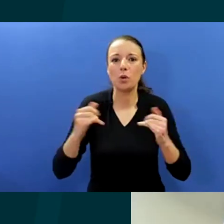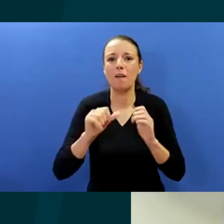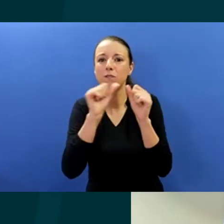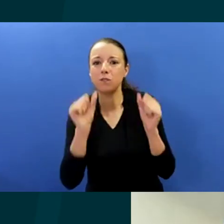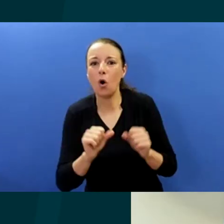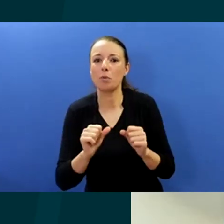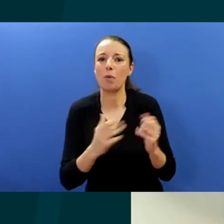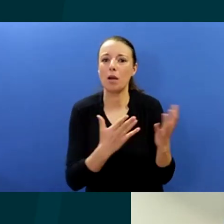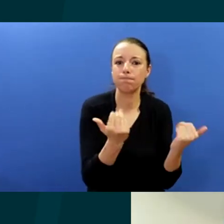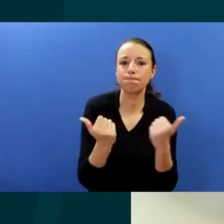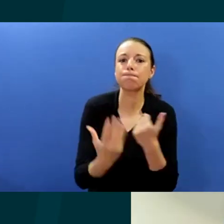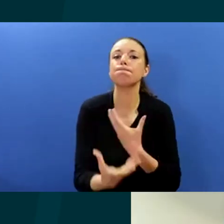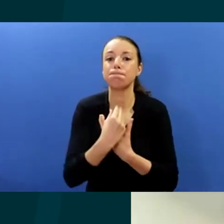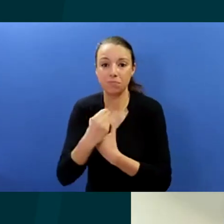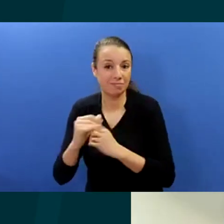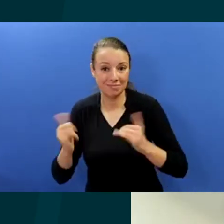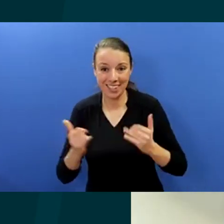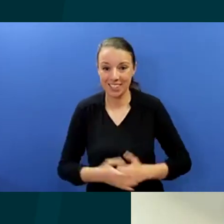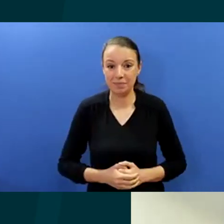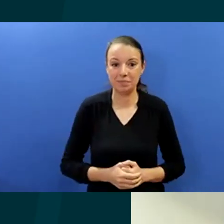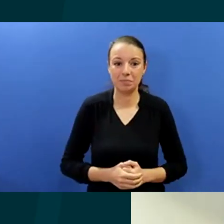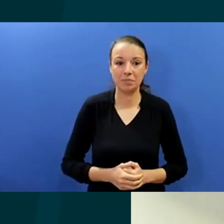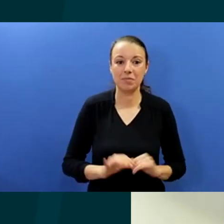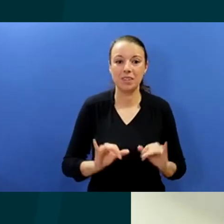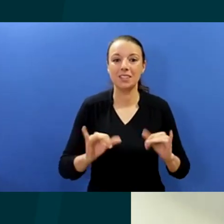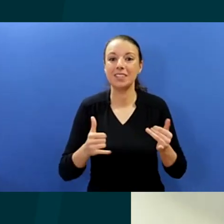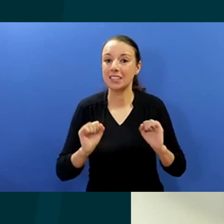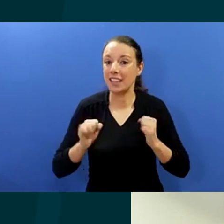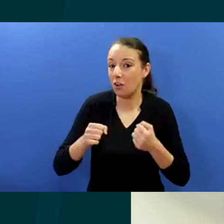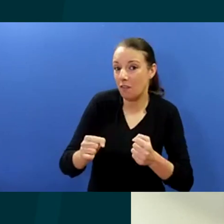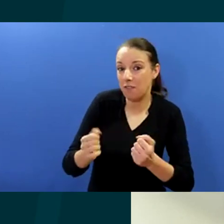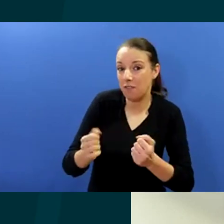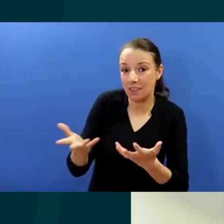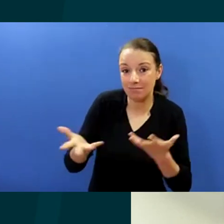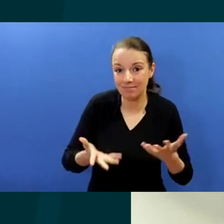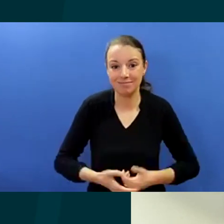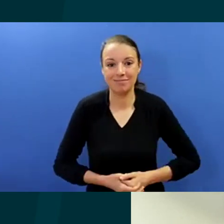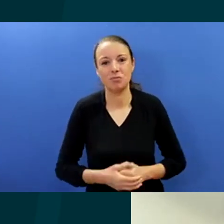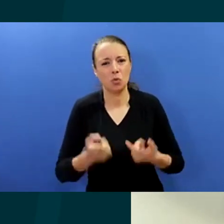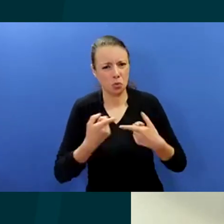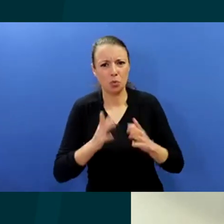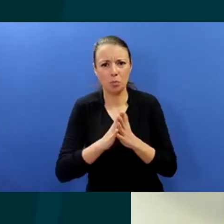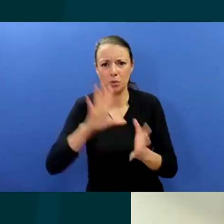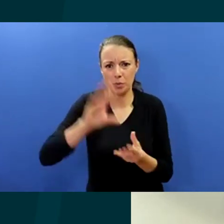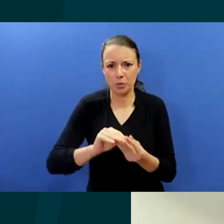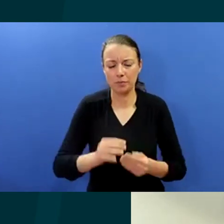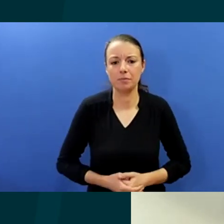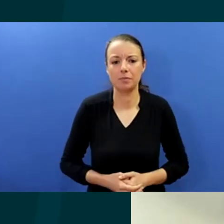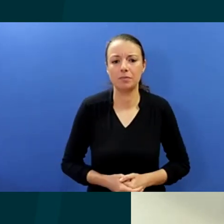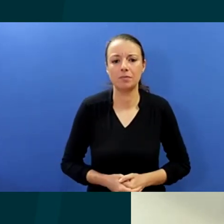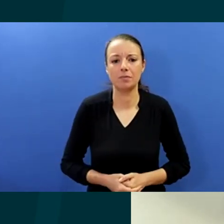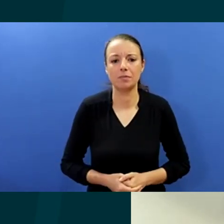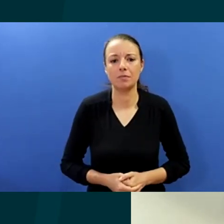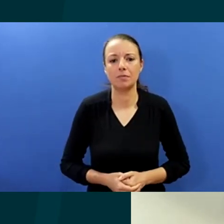residents with different forms of participation? What is the scale of their engagement? How would you define it? Thank you. Could you sum it